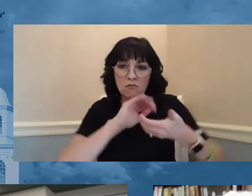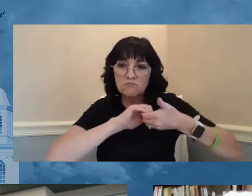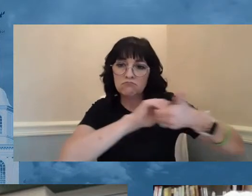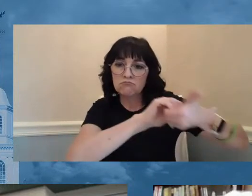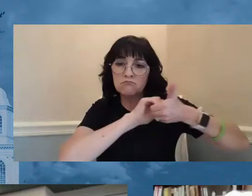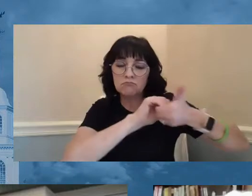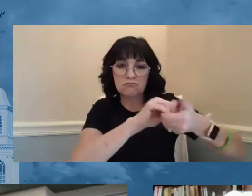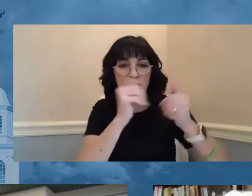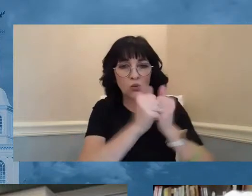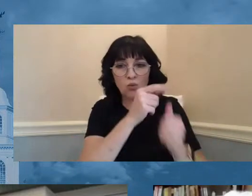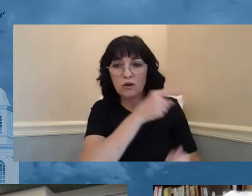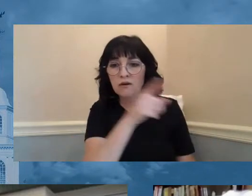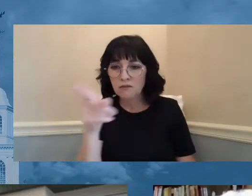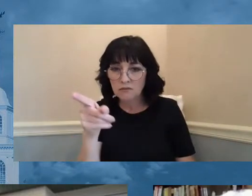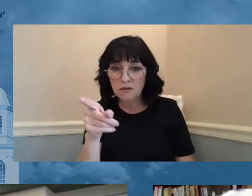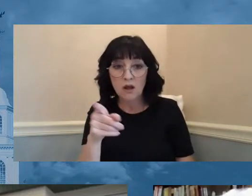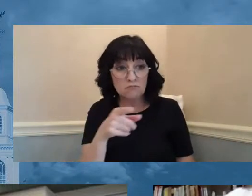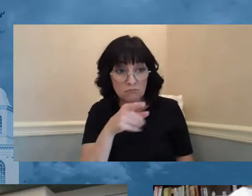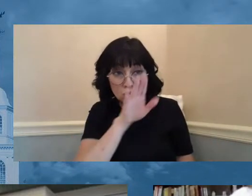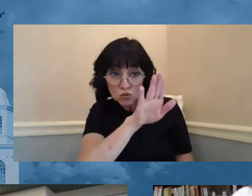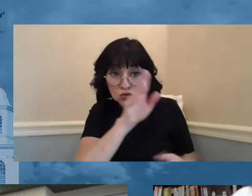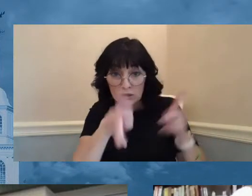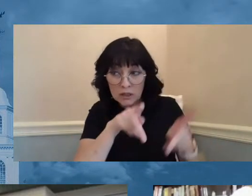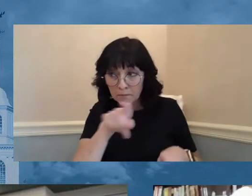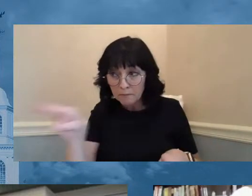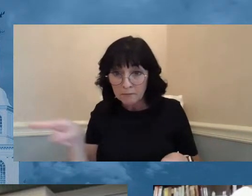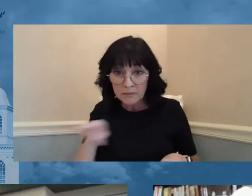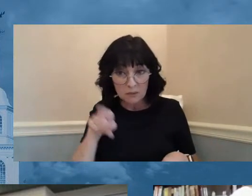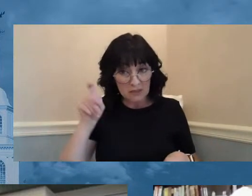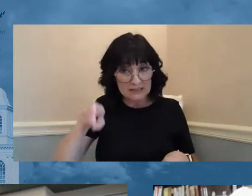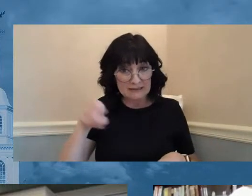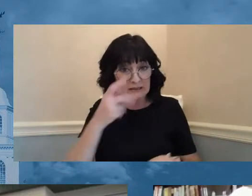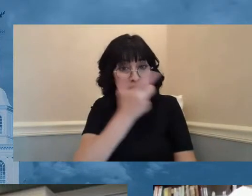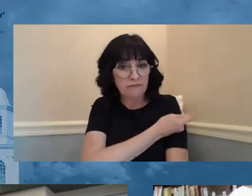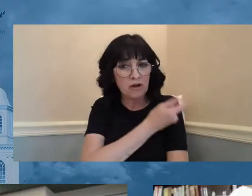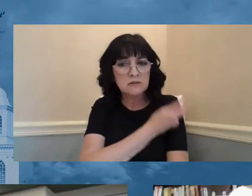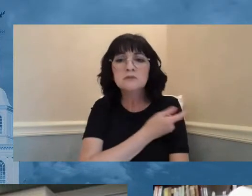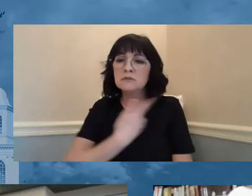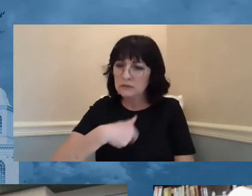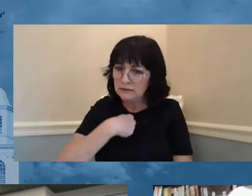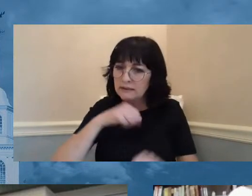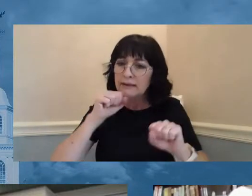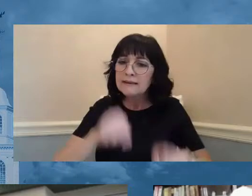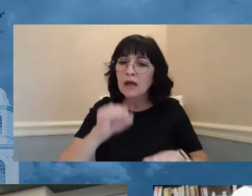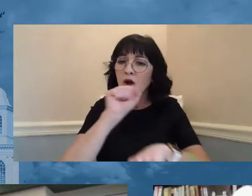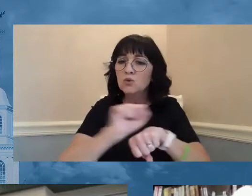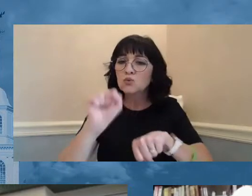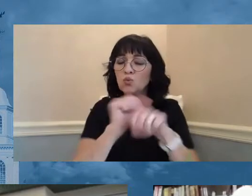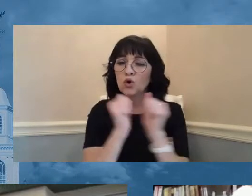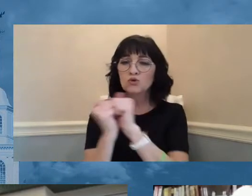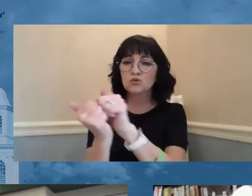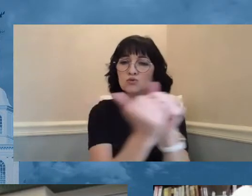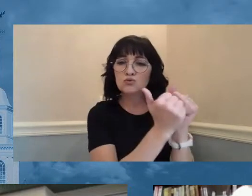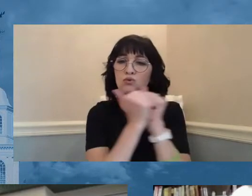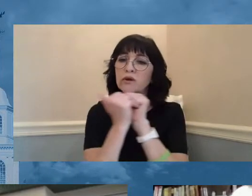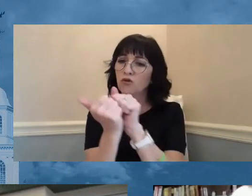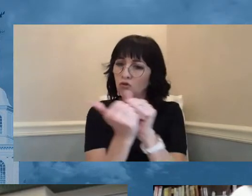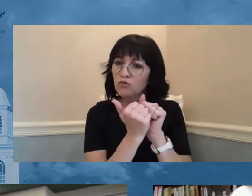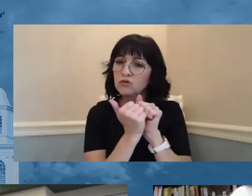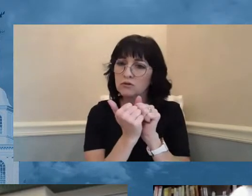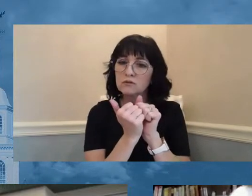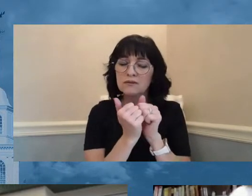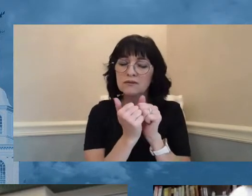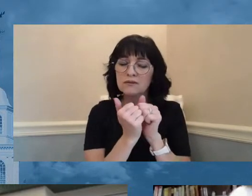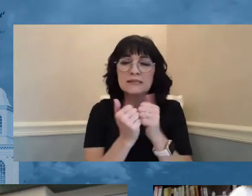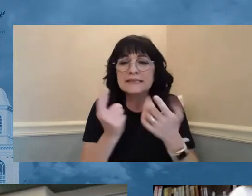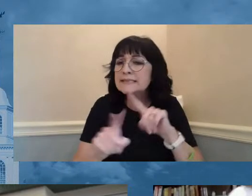vaccine? Here's the way to do it. Let me make the appointment for you, are all ways that we have worked together as a community health system to get as many vaccines into